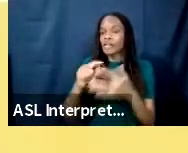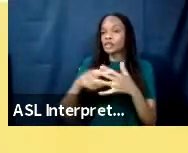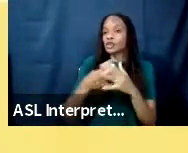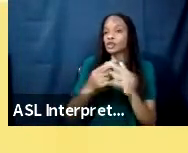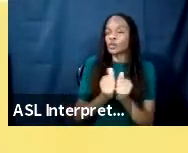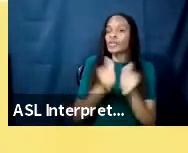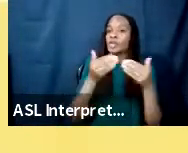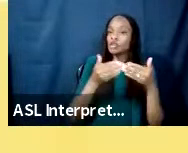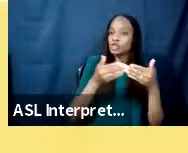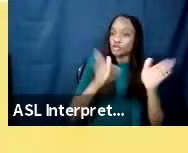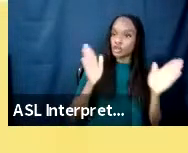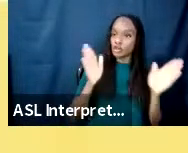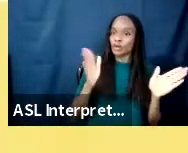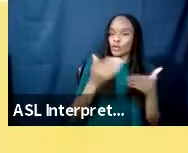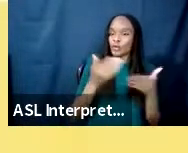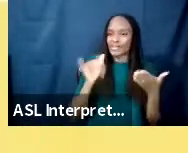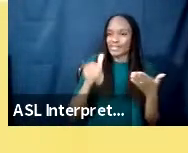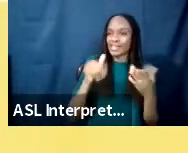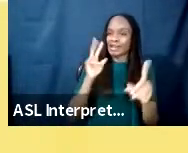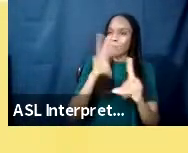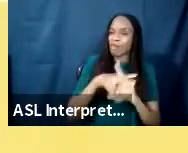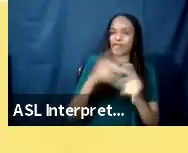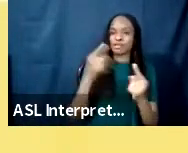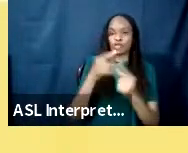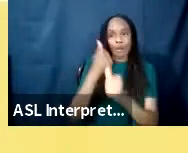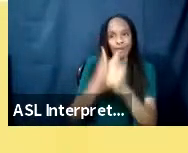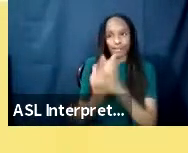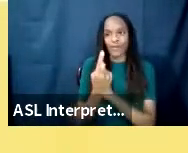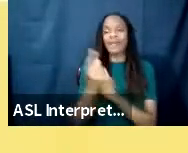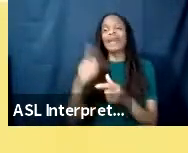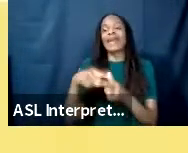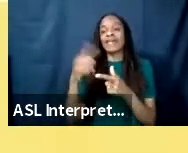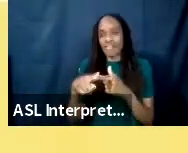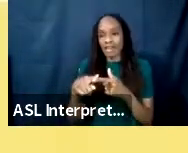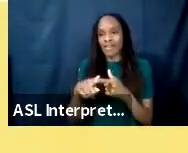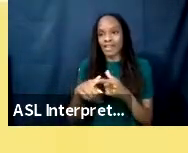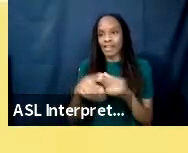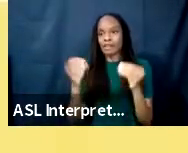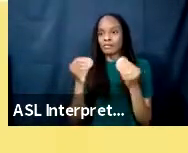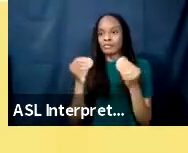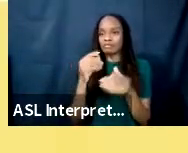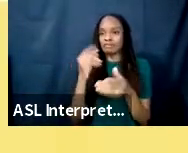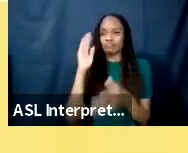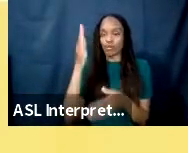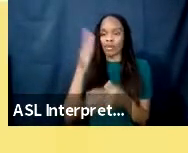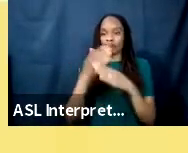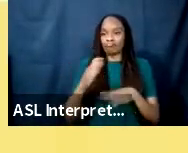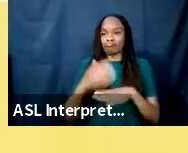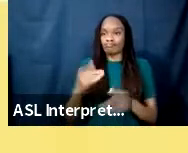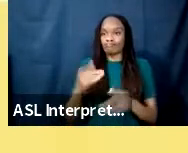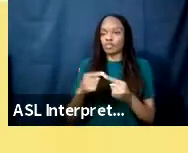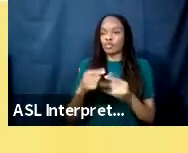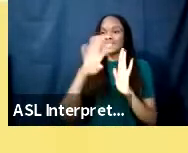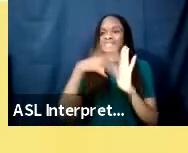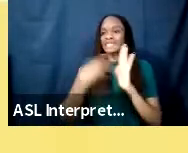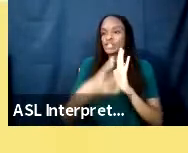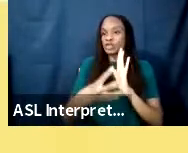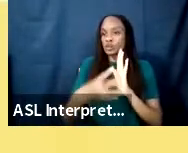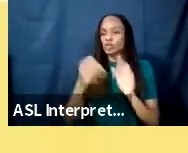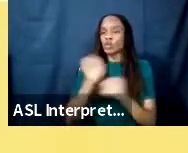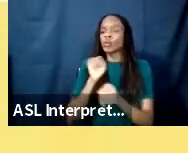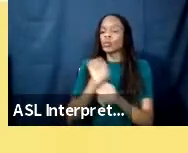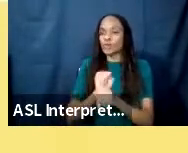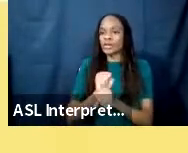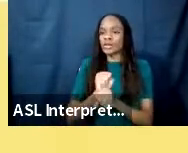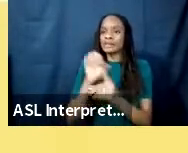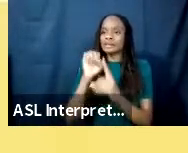some general provisions that apply across the board to everyone, and then it's broken down into schedules. The schedules are the working conditions